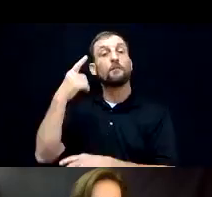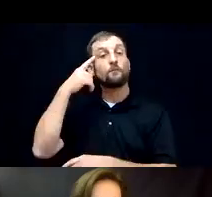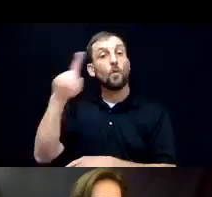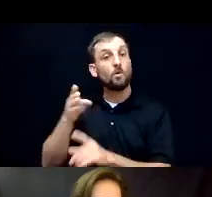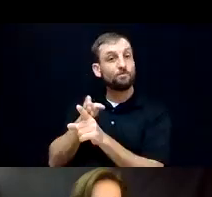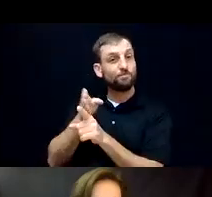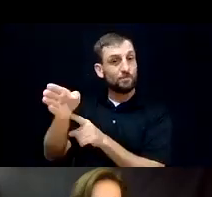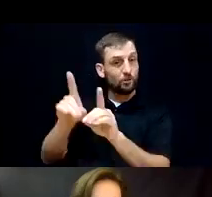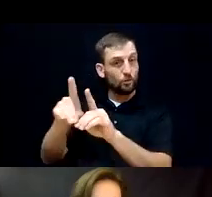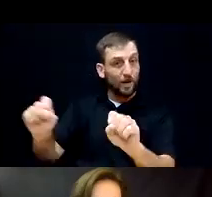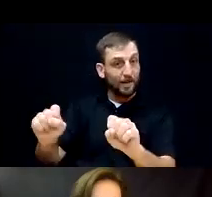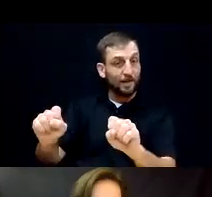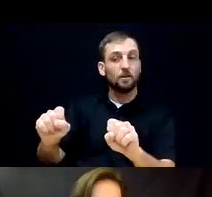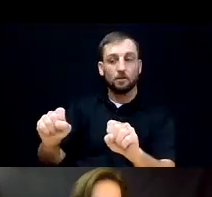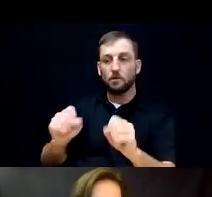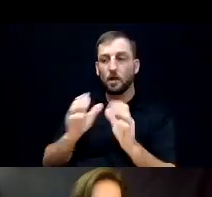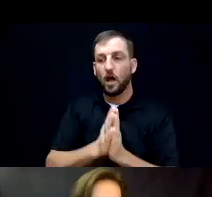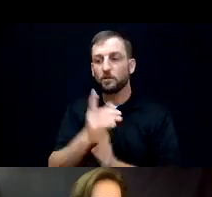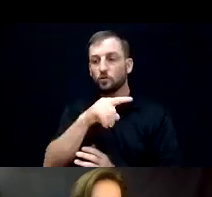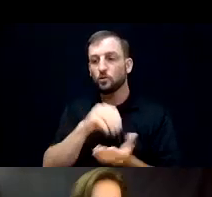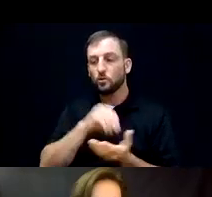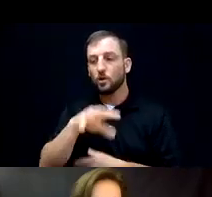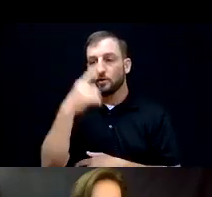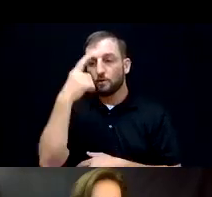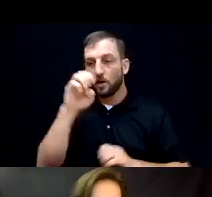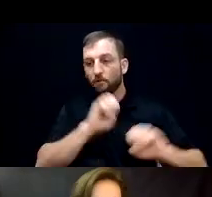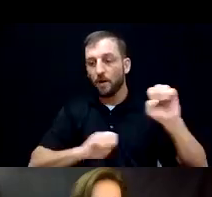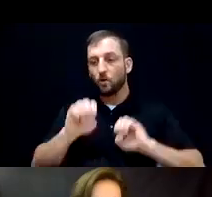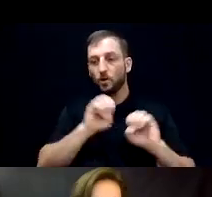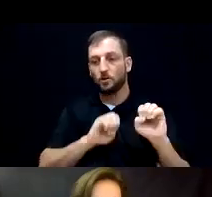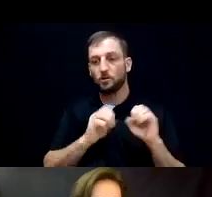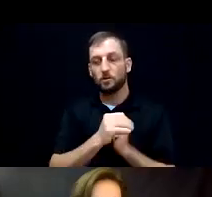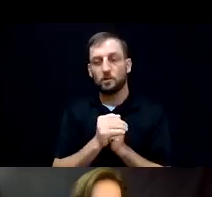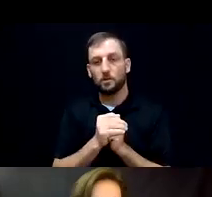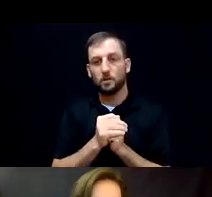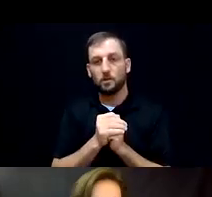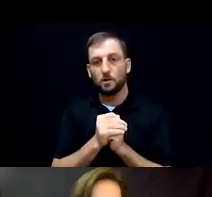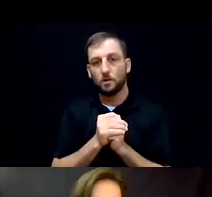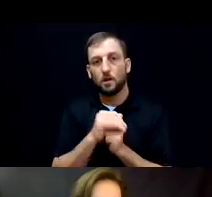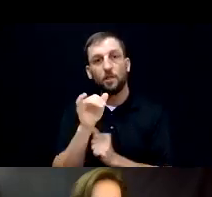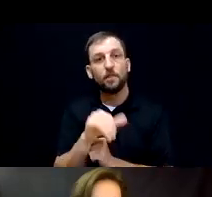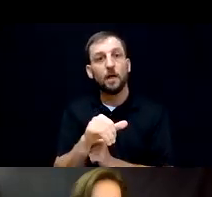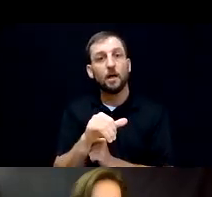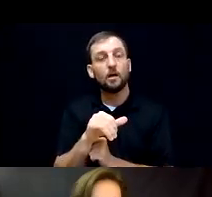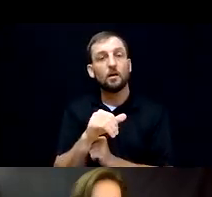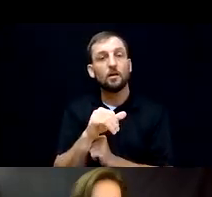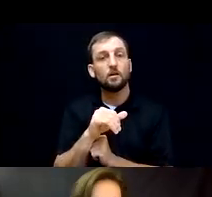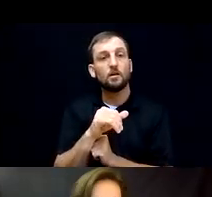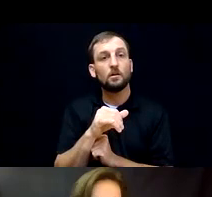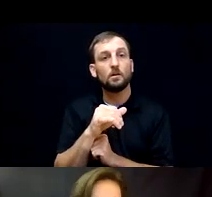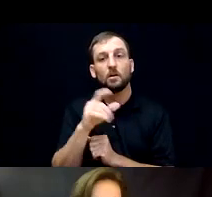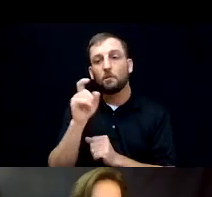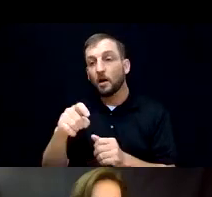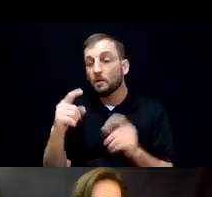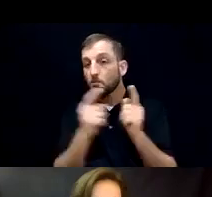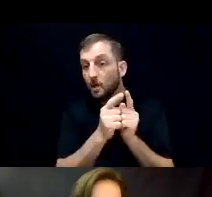students, we ask them also for an evaluation. The criteria for that program is